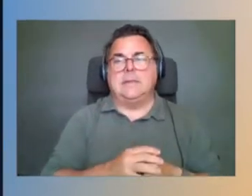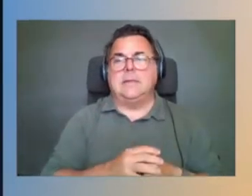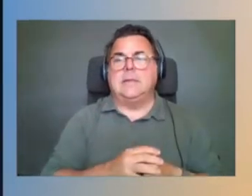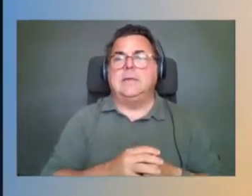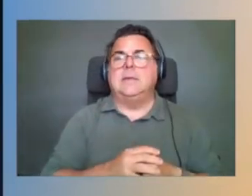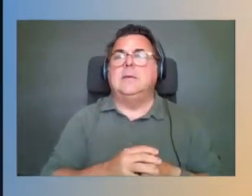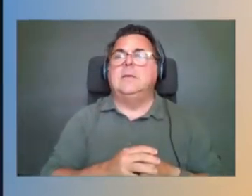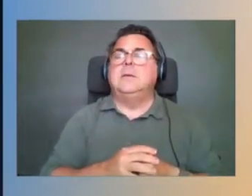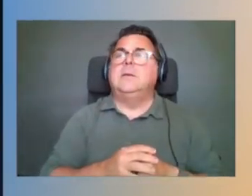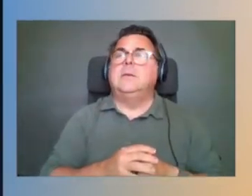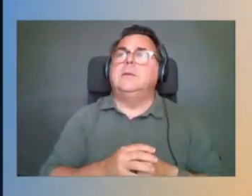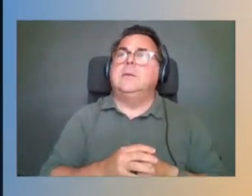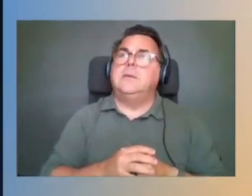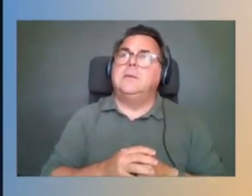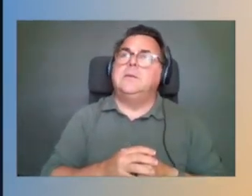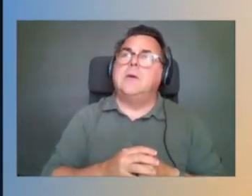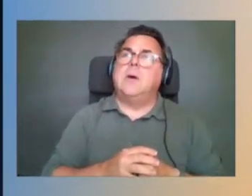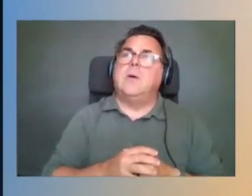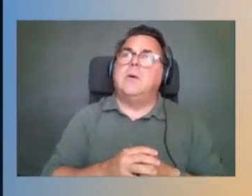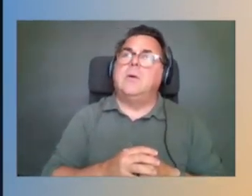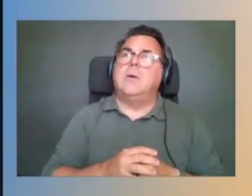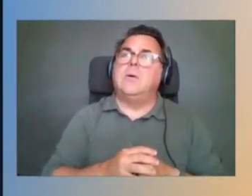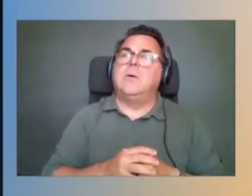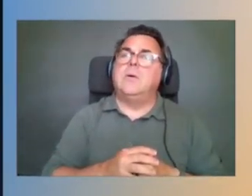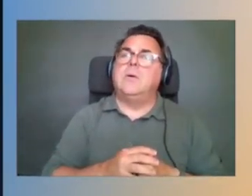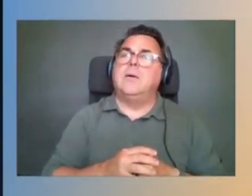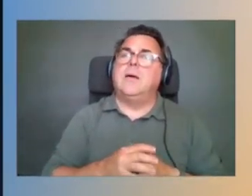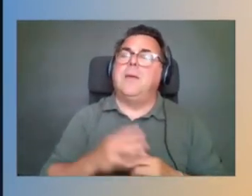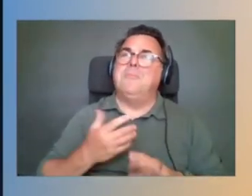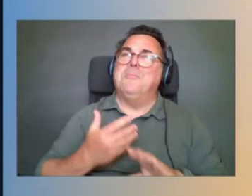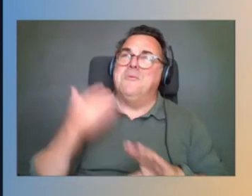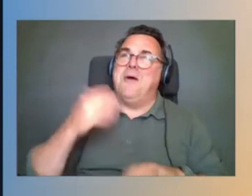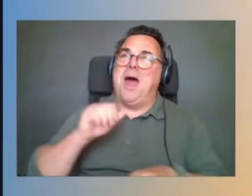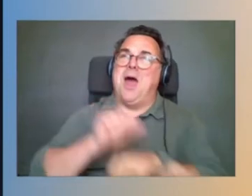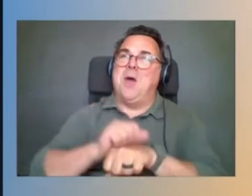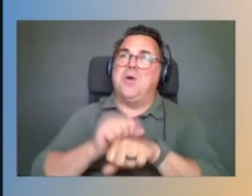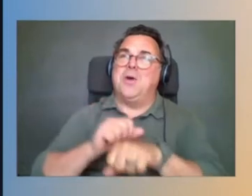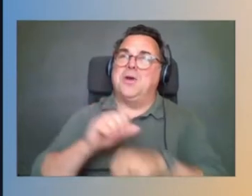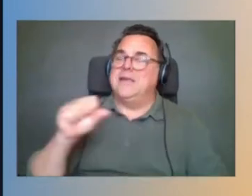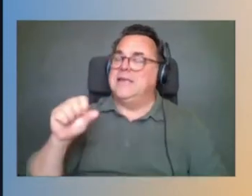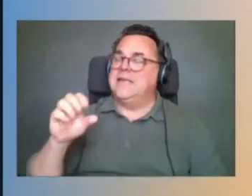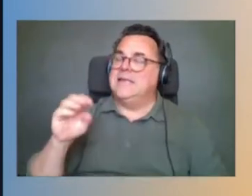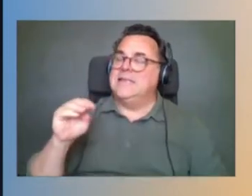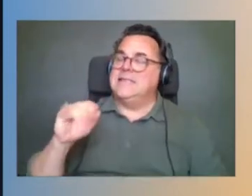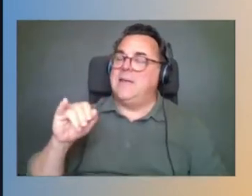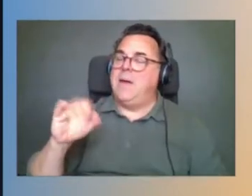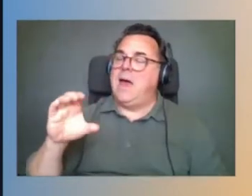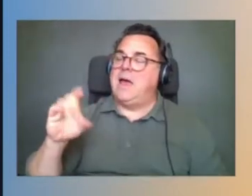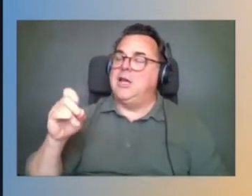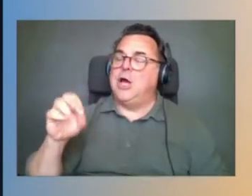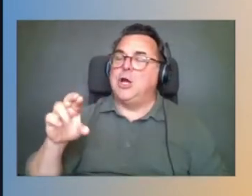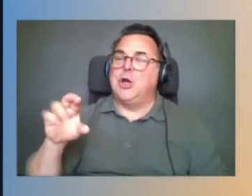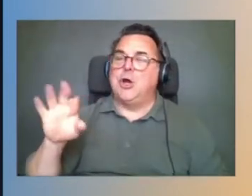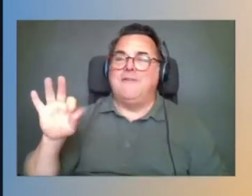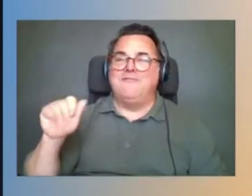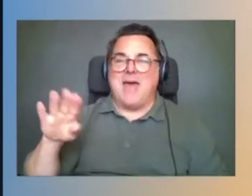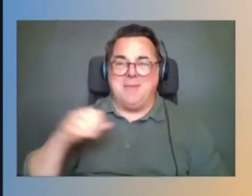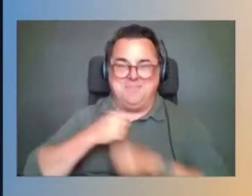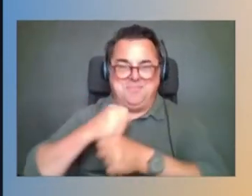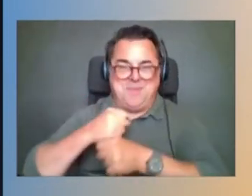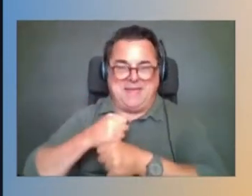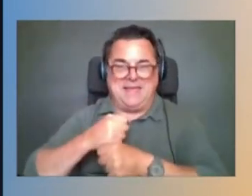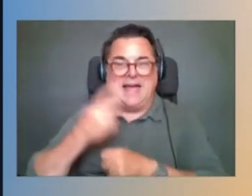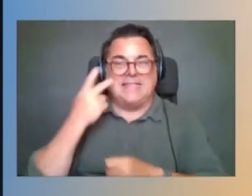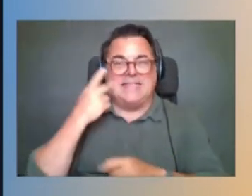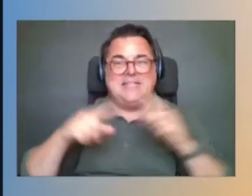in semiconductor fabs, one of the coolest things I've ever visited was a semiconductor fab, and just watching the many robots and the